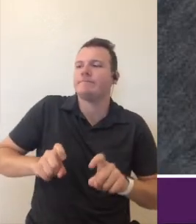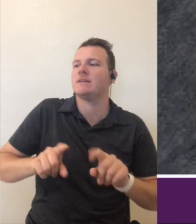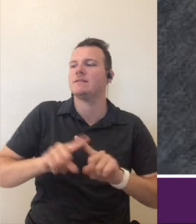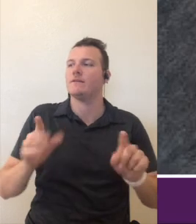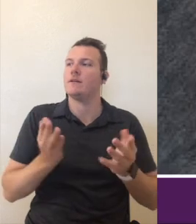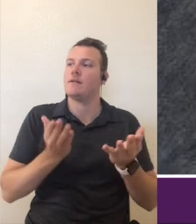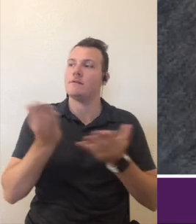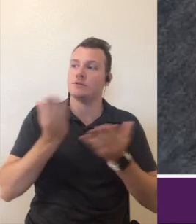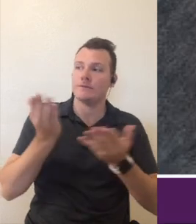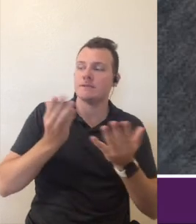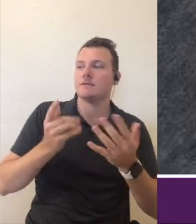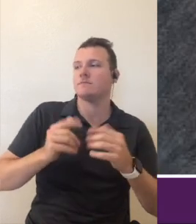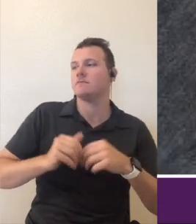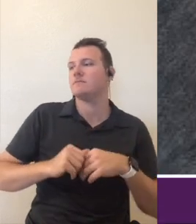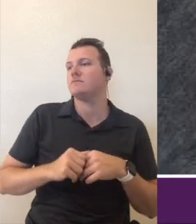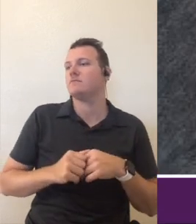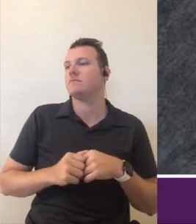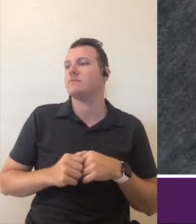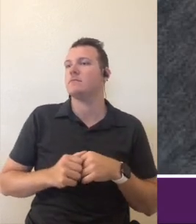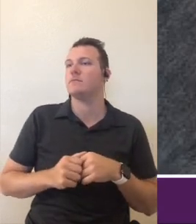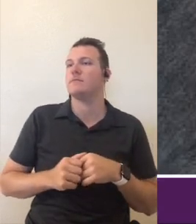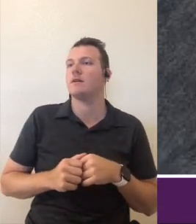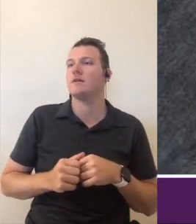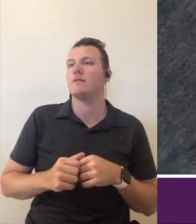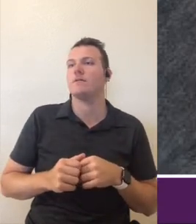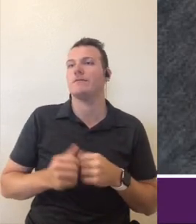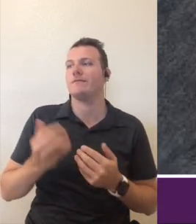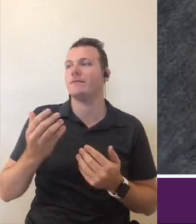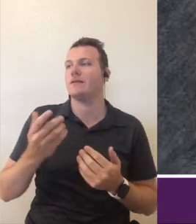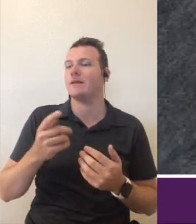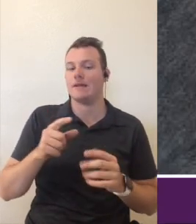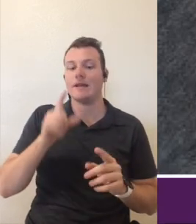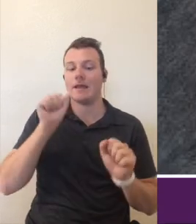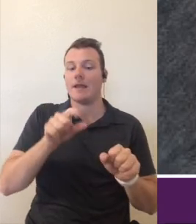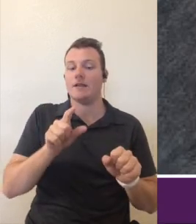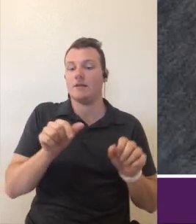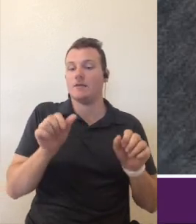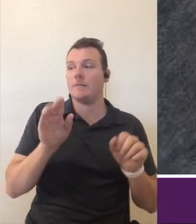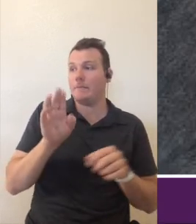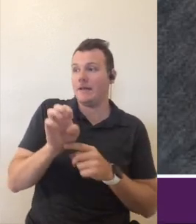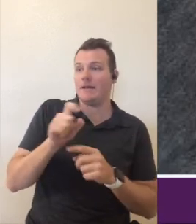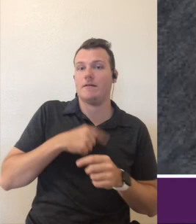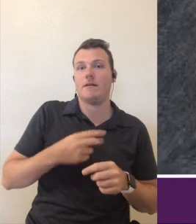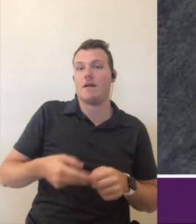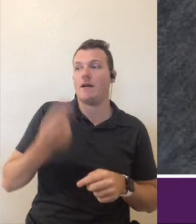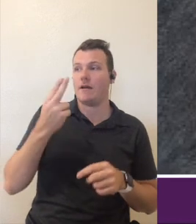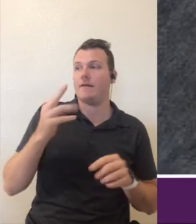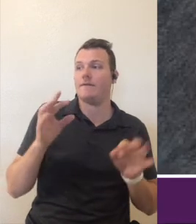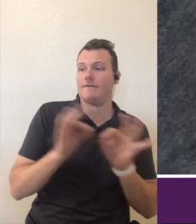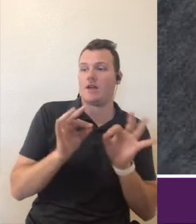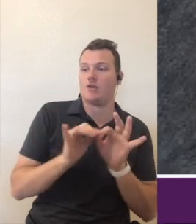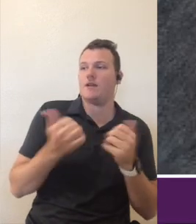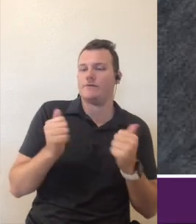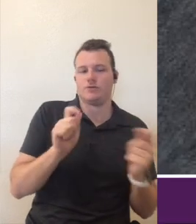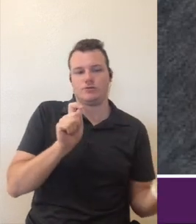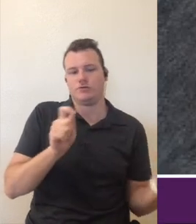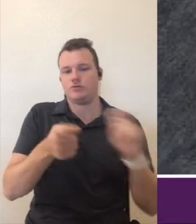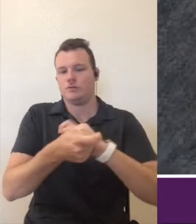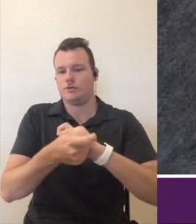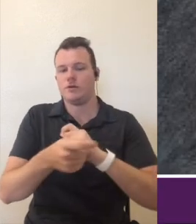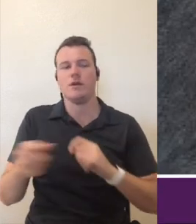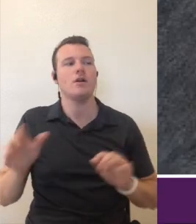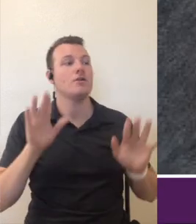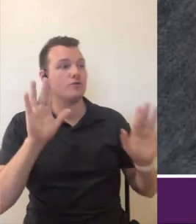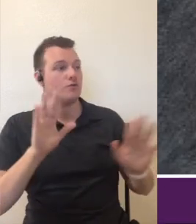how would you potentially test different types and level of services that could be viewed as having a higher value if you're trying